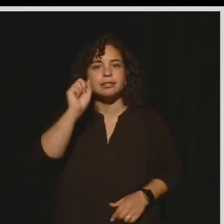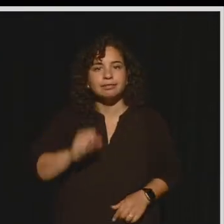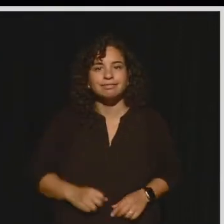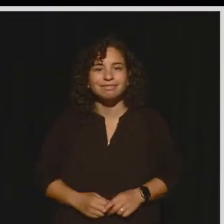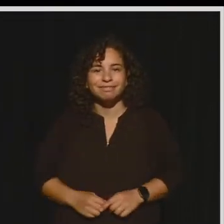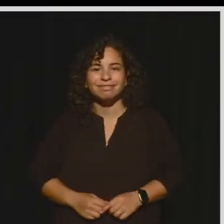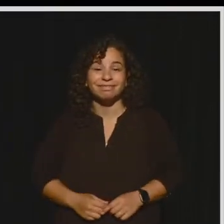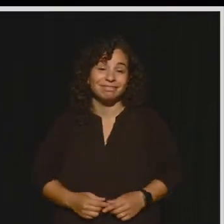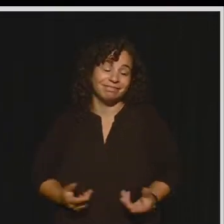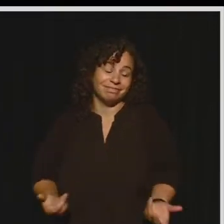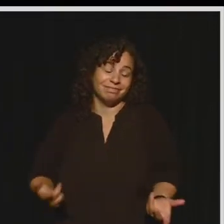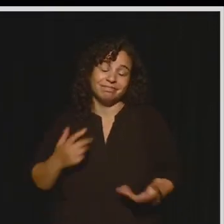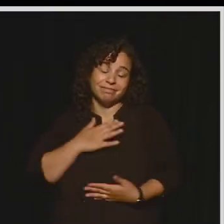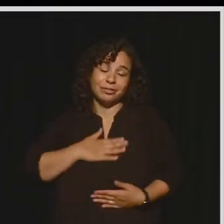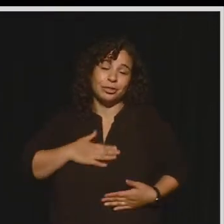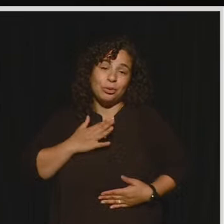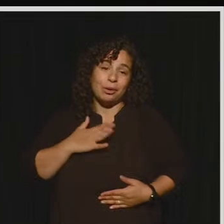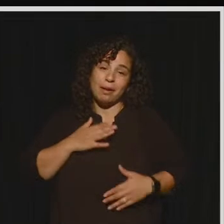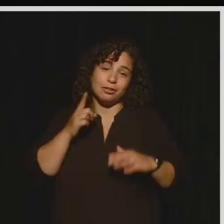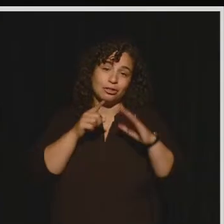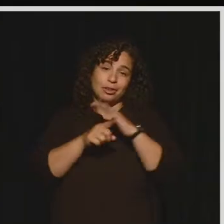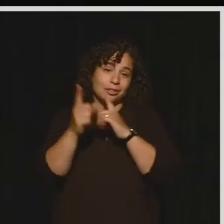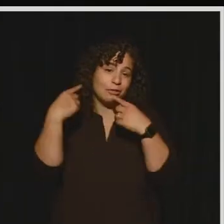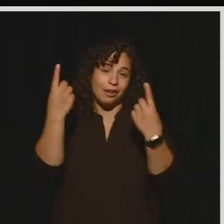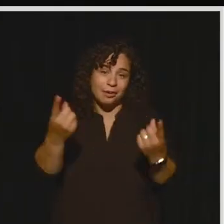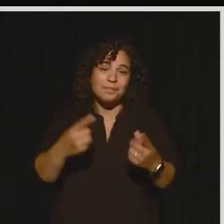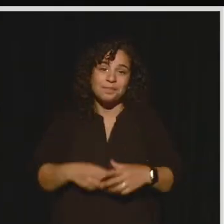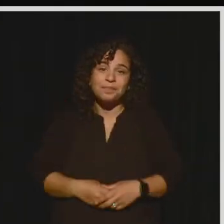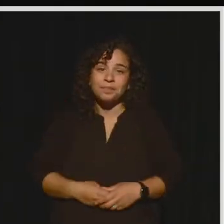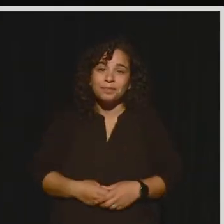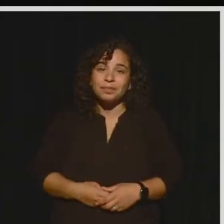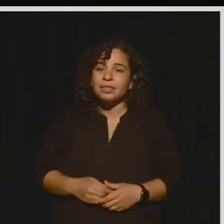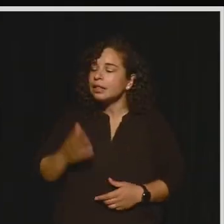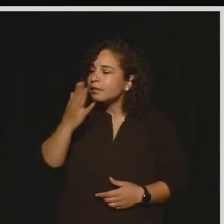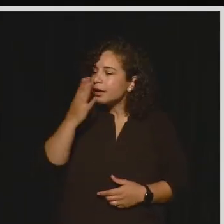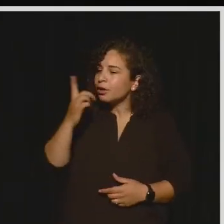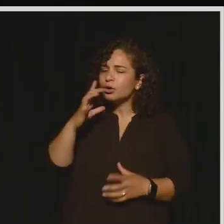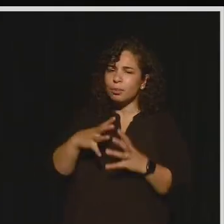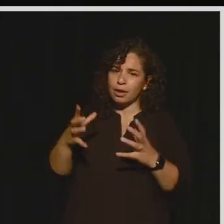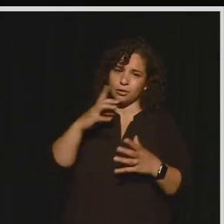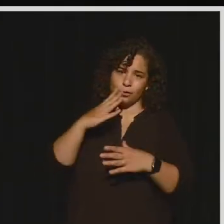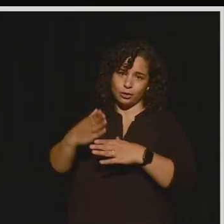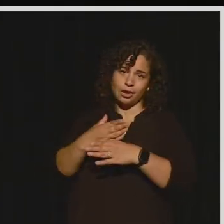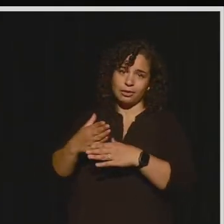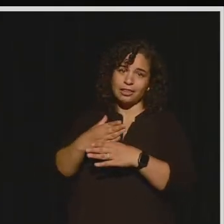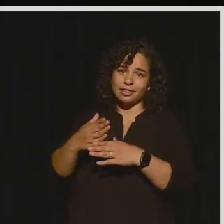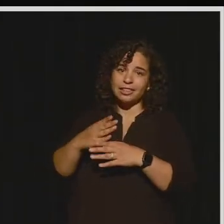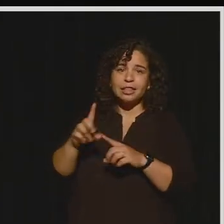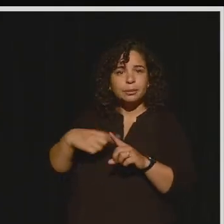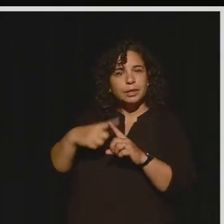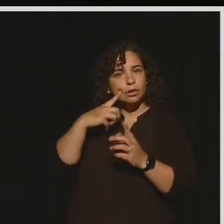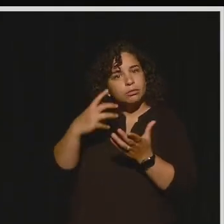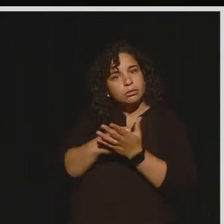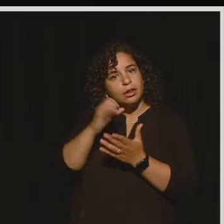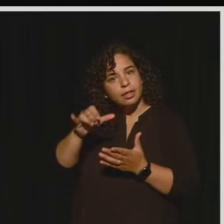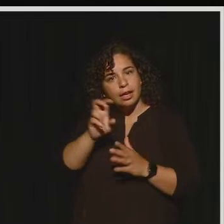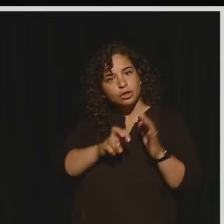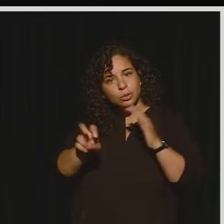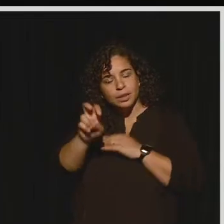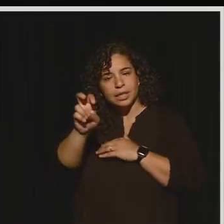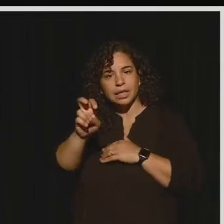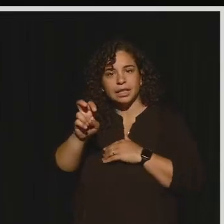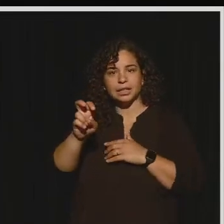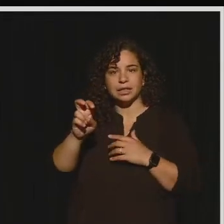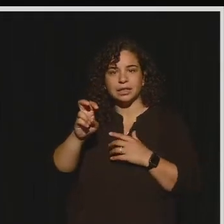It's been an enjoyable journey, though. Thank you for sharing that, and thank you for going on that journey and